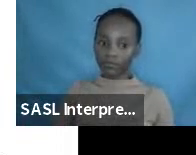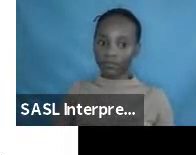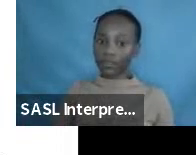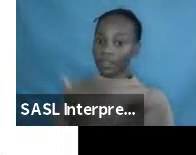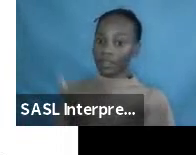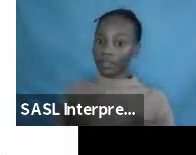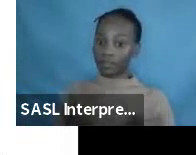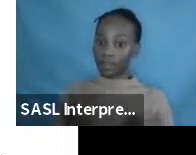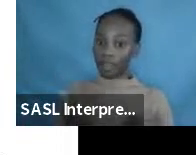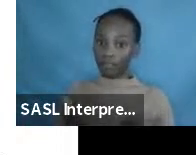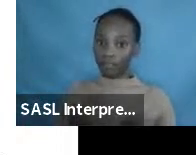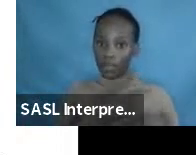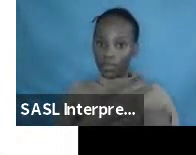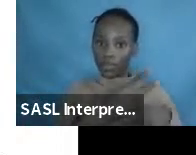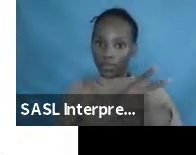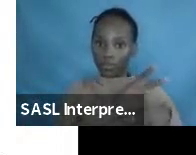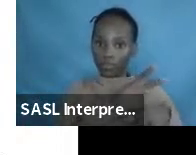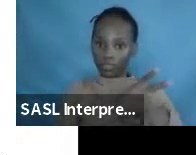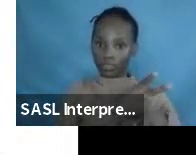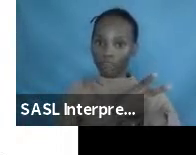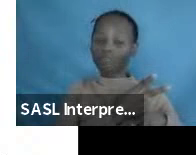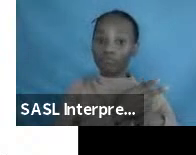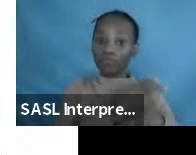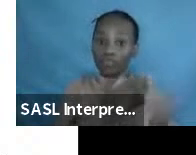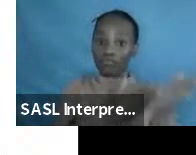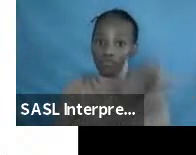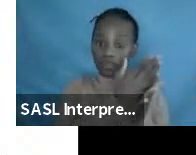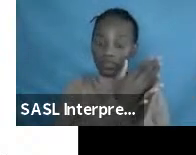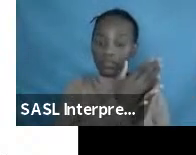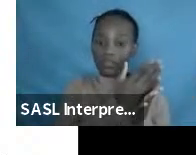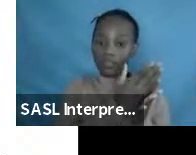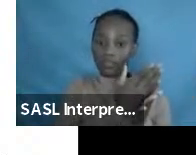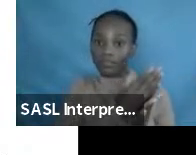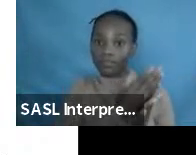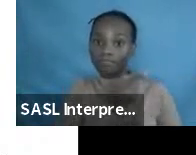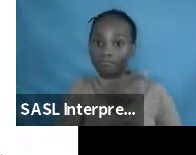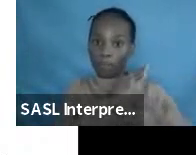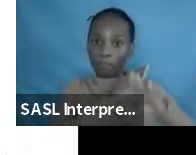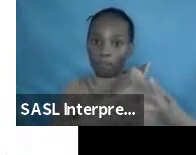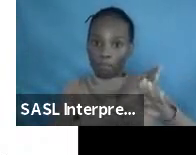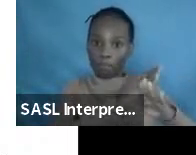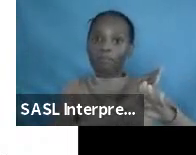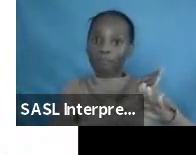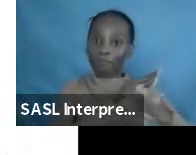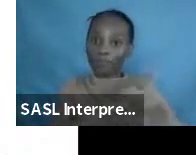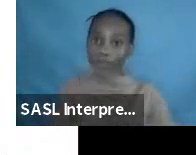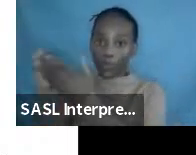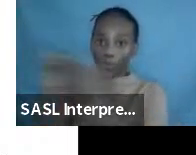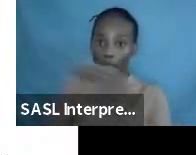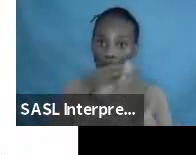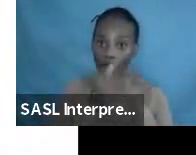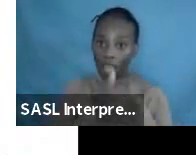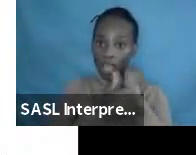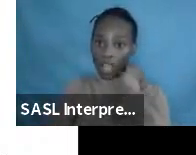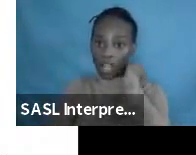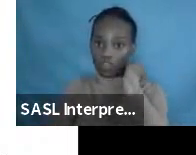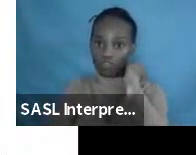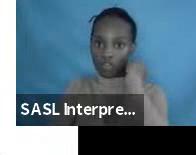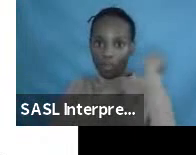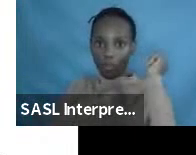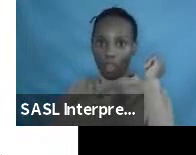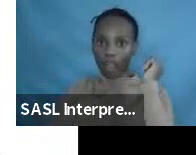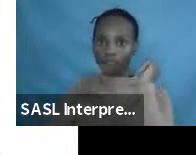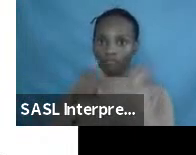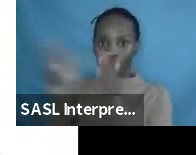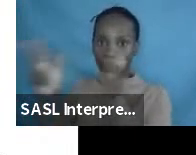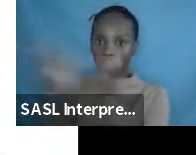intellectual property rights, such as those prohibited from entering the country due to lack of authorization and other